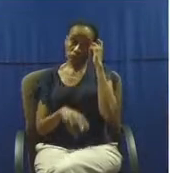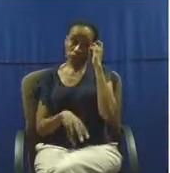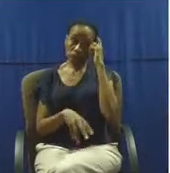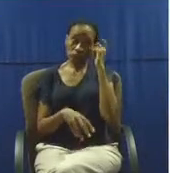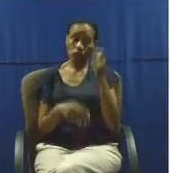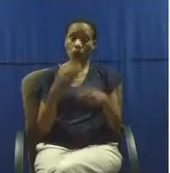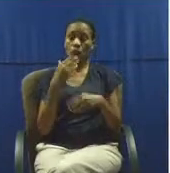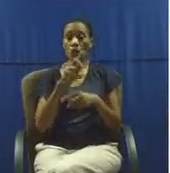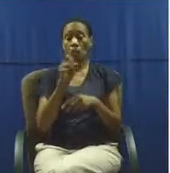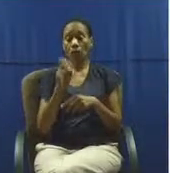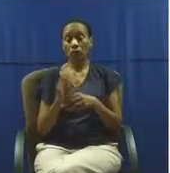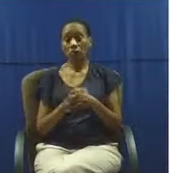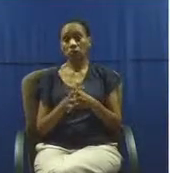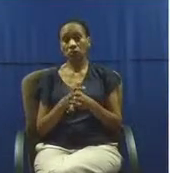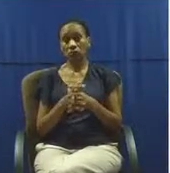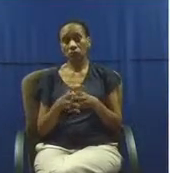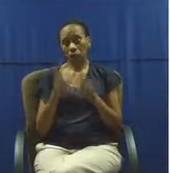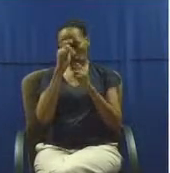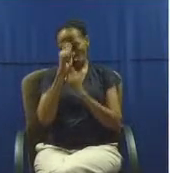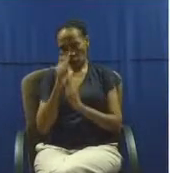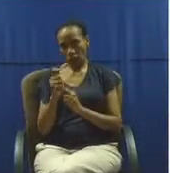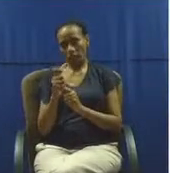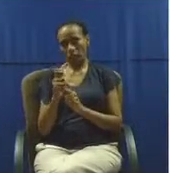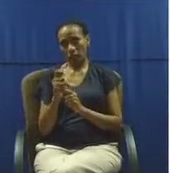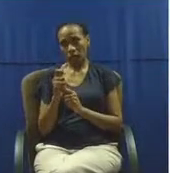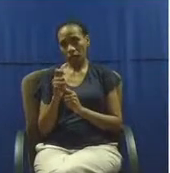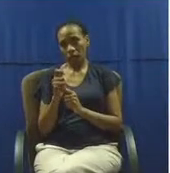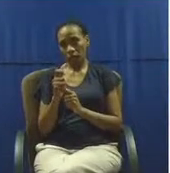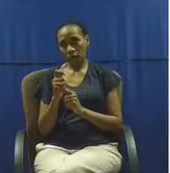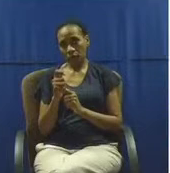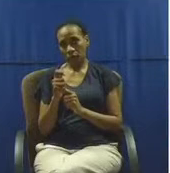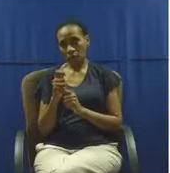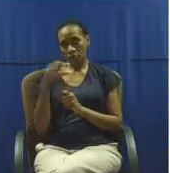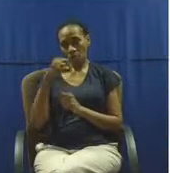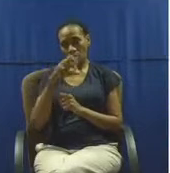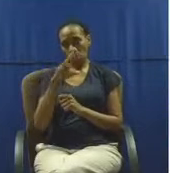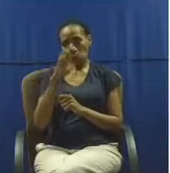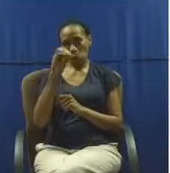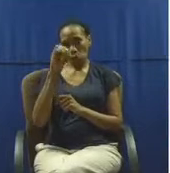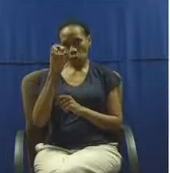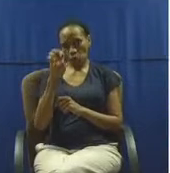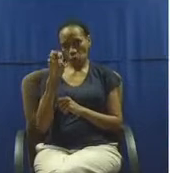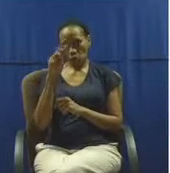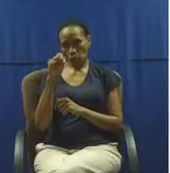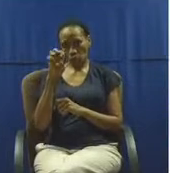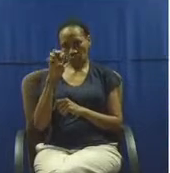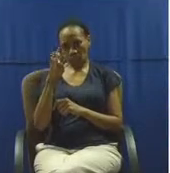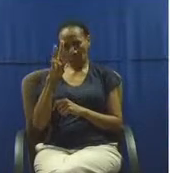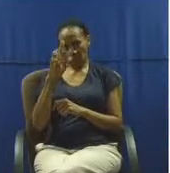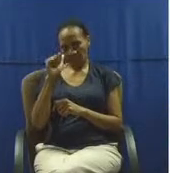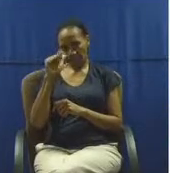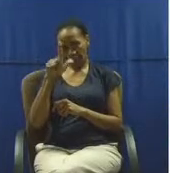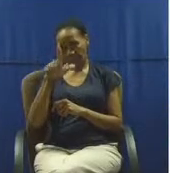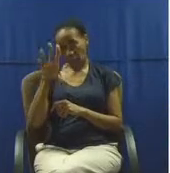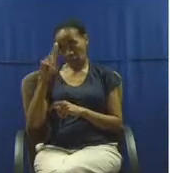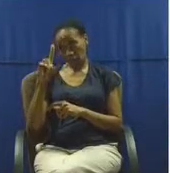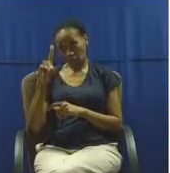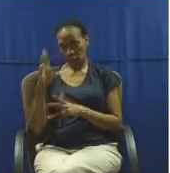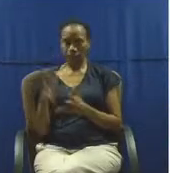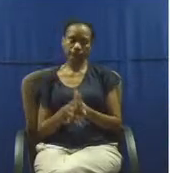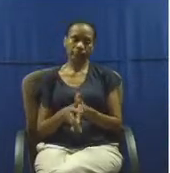has been asked by the Honorable P.J. Groenewald. The Honorable the